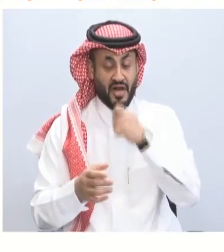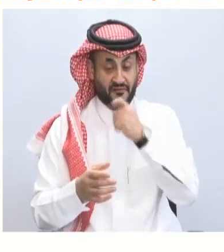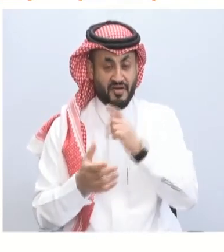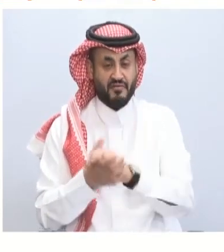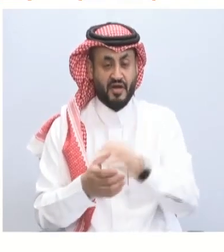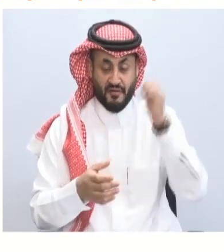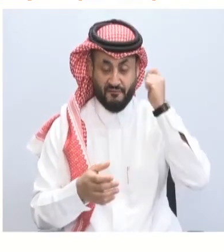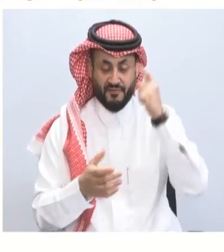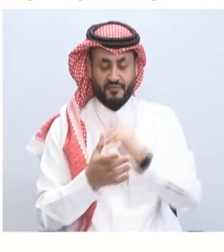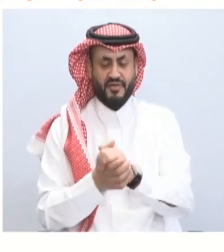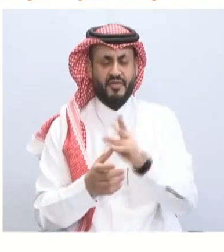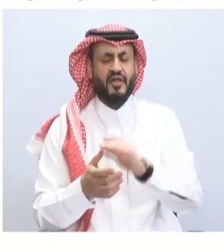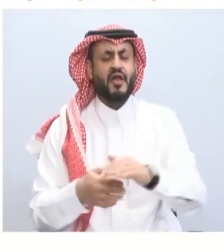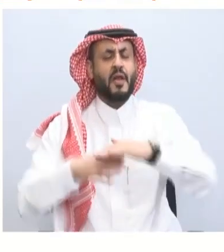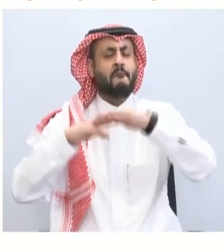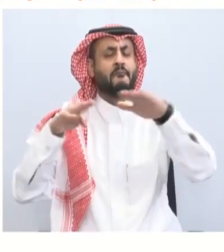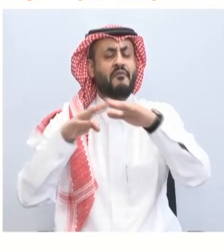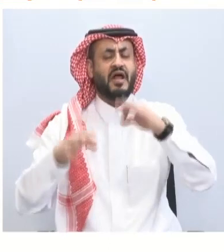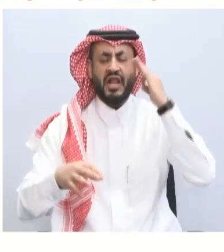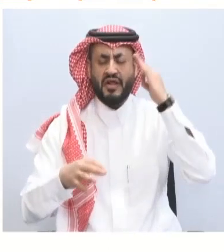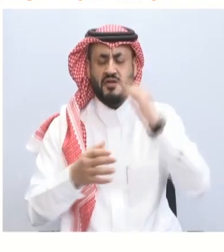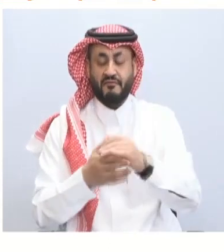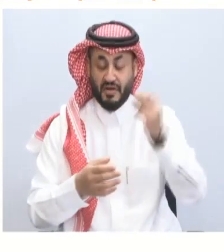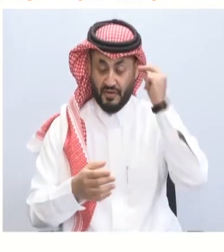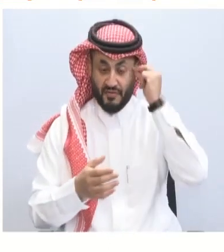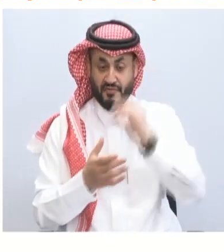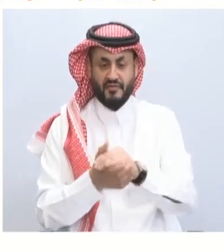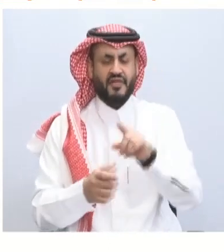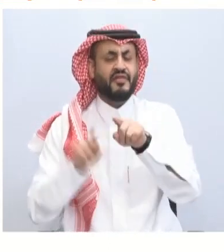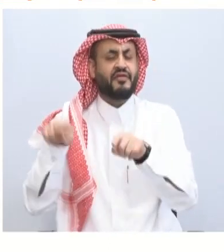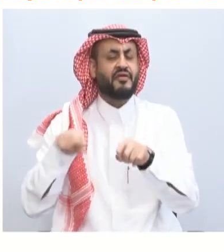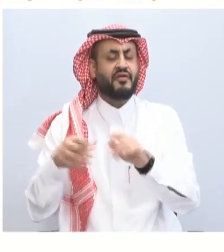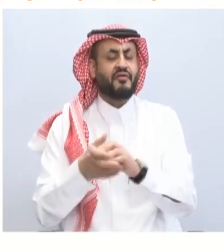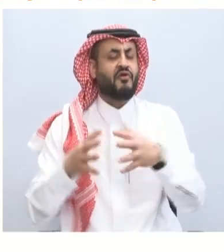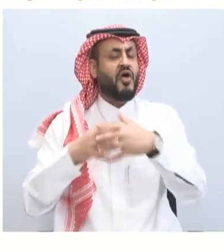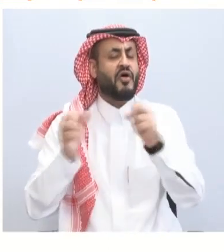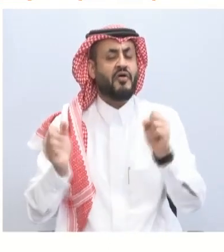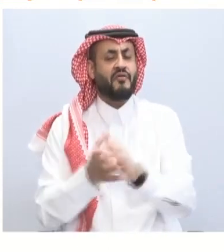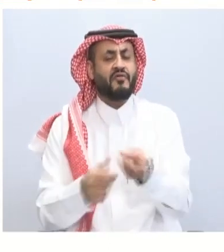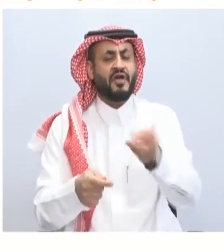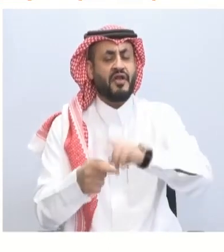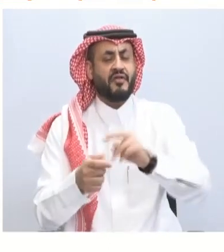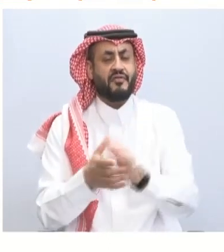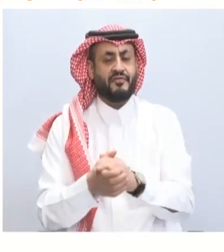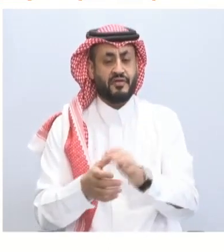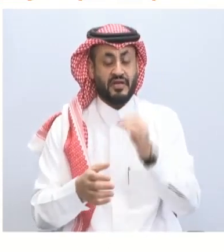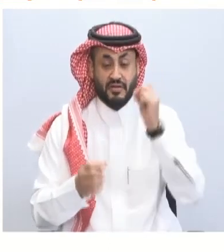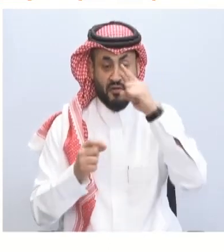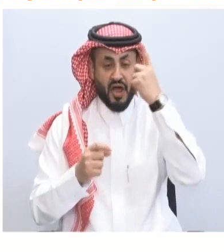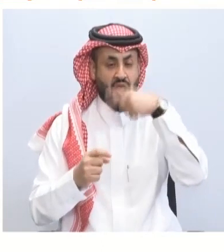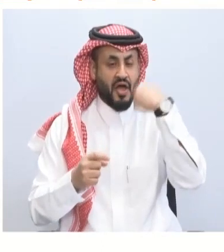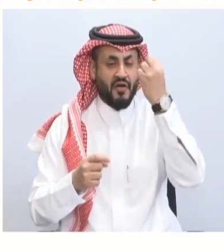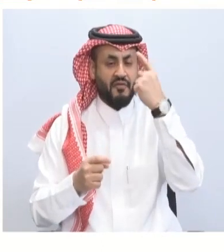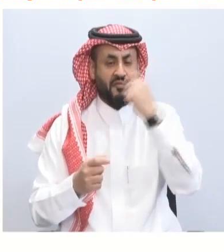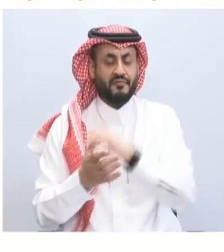were required to do their best to listen, understand, and ask for clarification or repetition, use gestures or point to